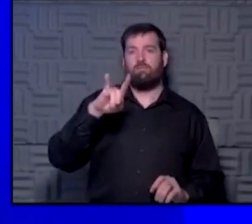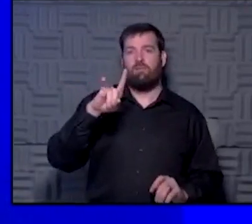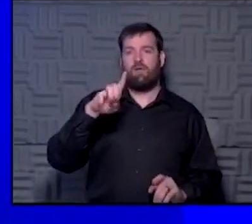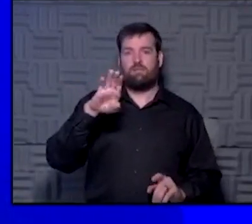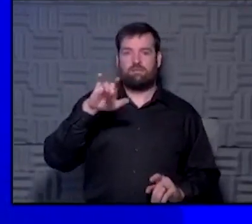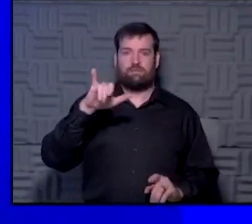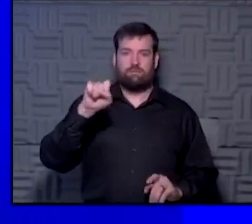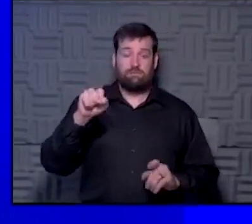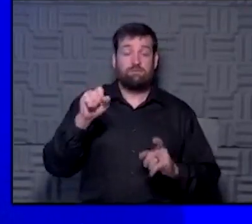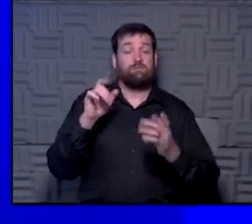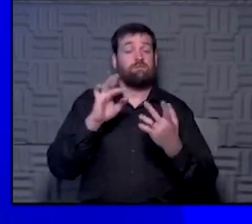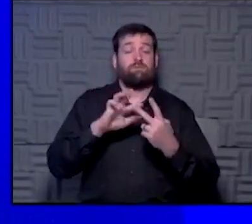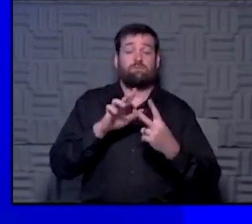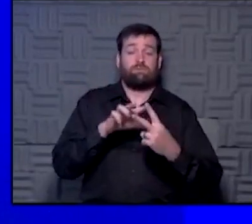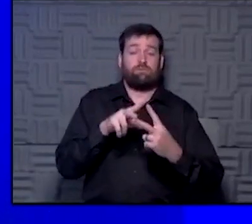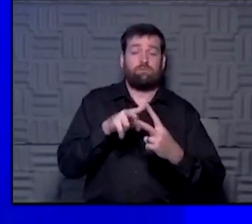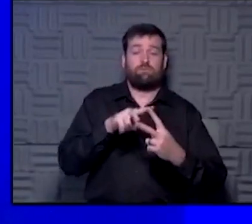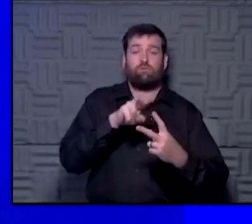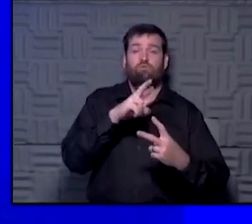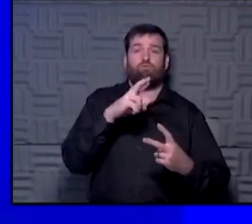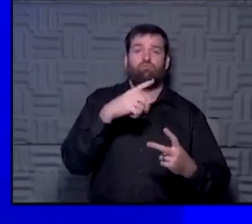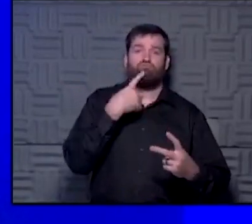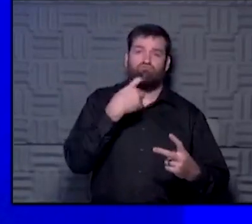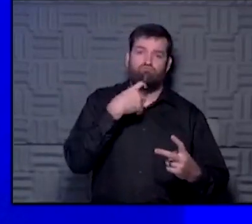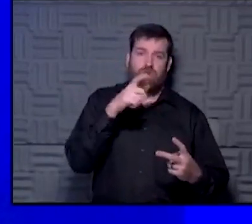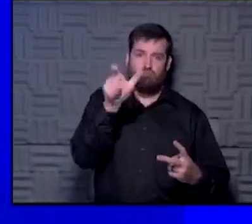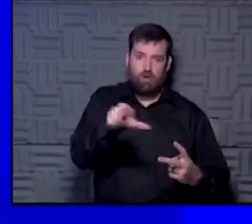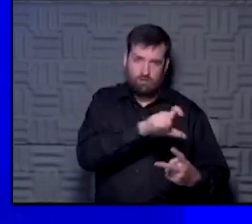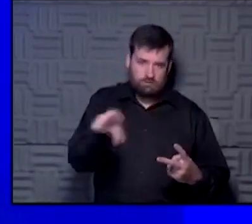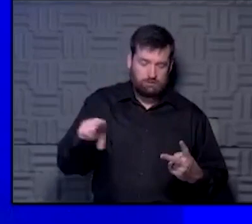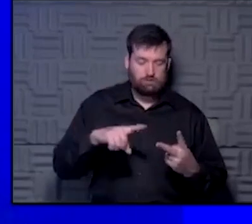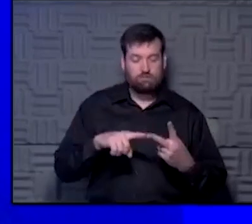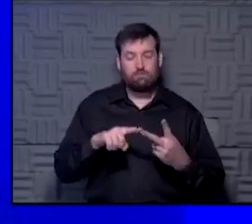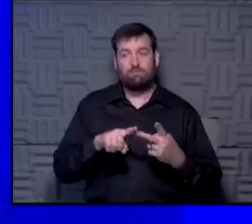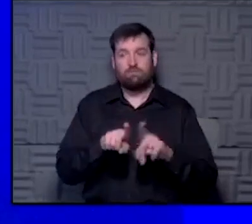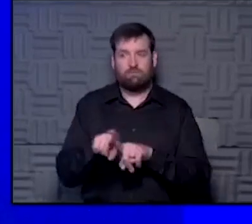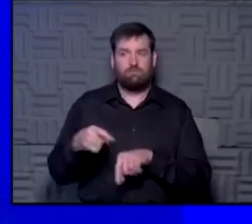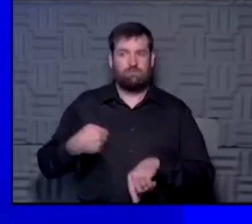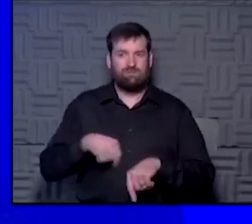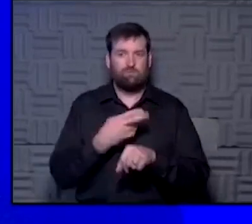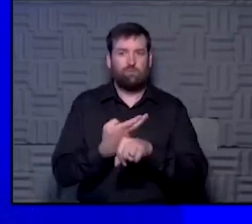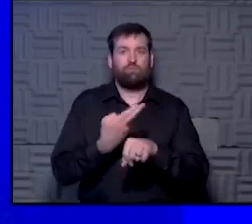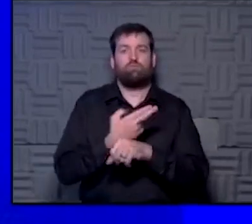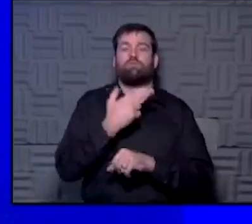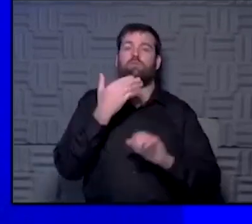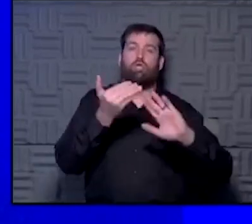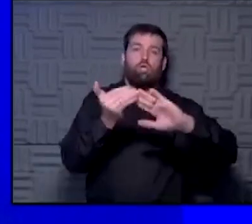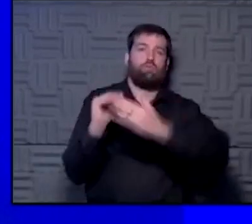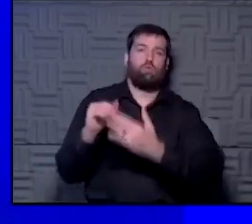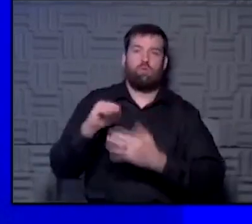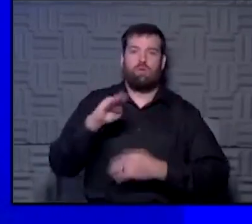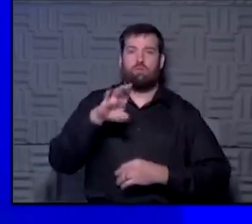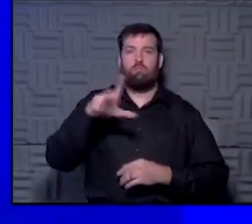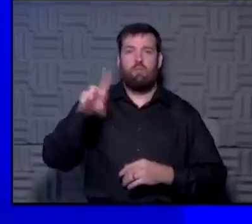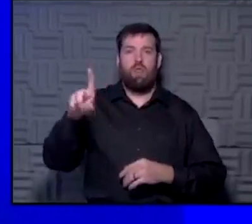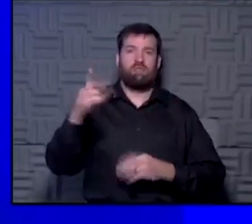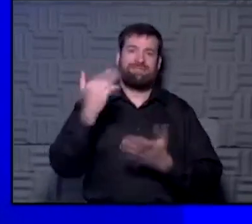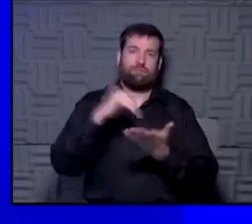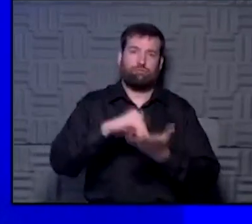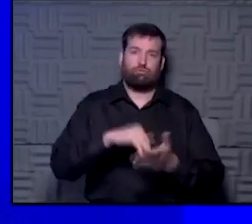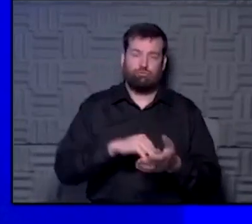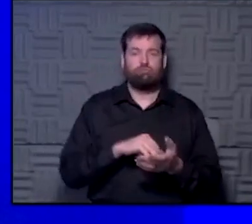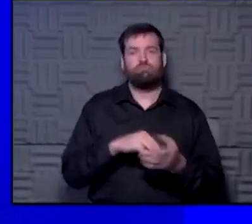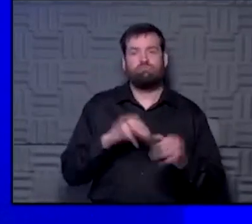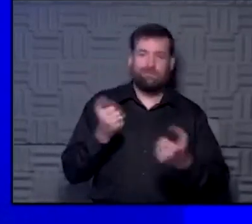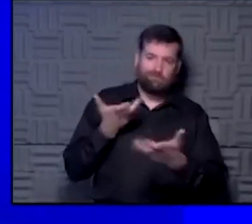either Red Cross. I believe they're accepting donations, but we use Community Blood Center. So contact the Community Blood Center and talk with